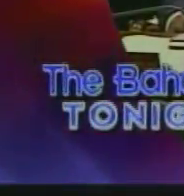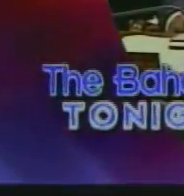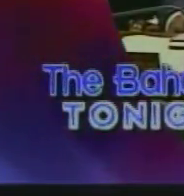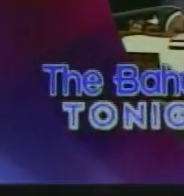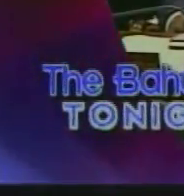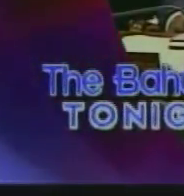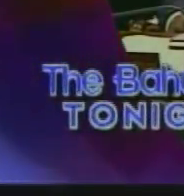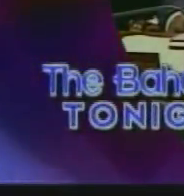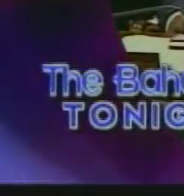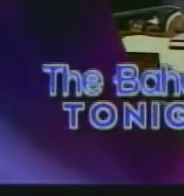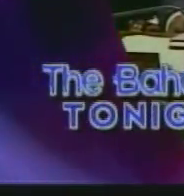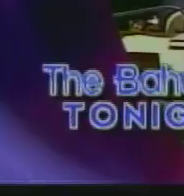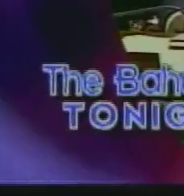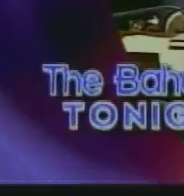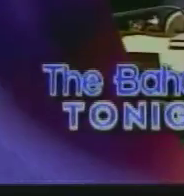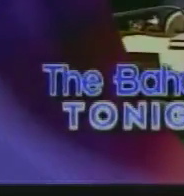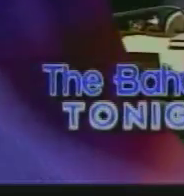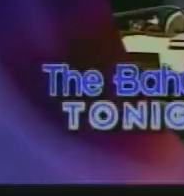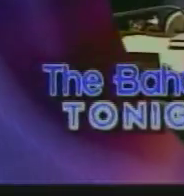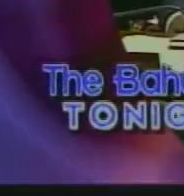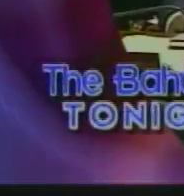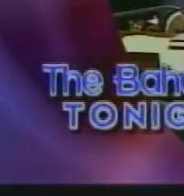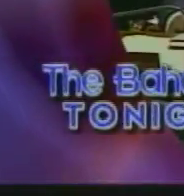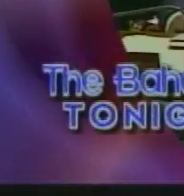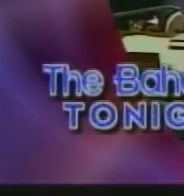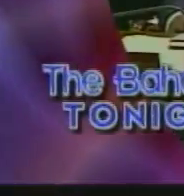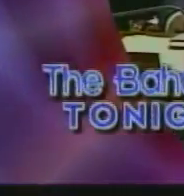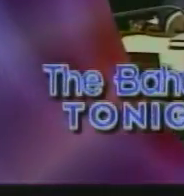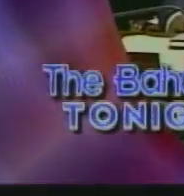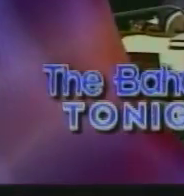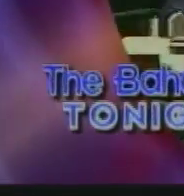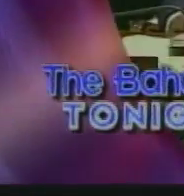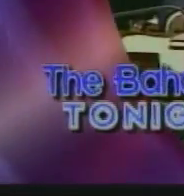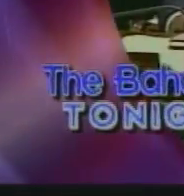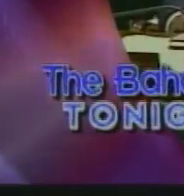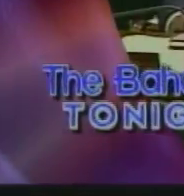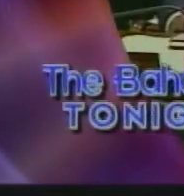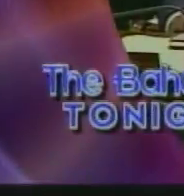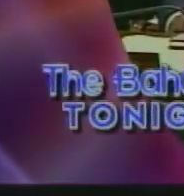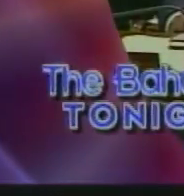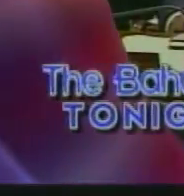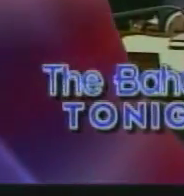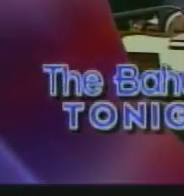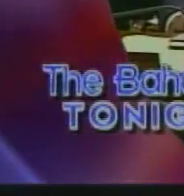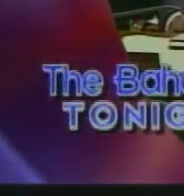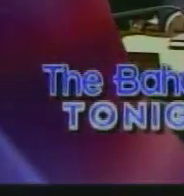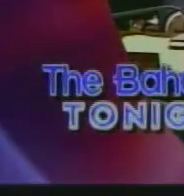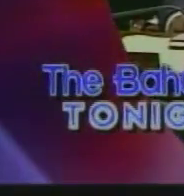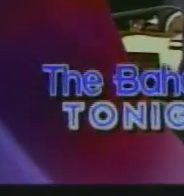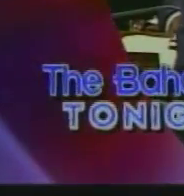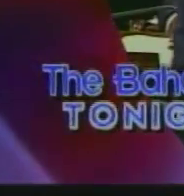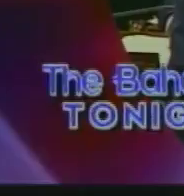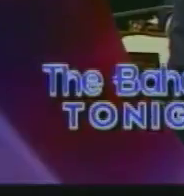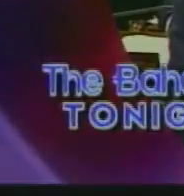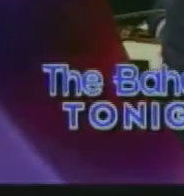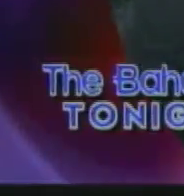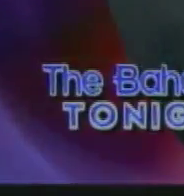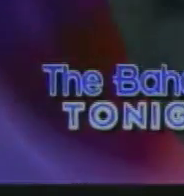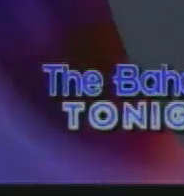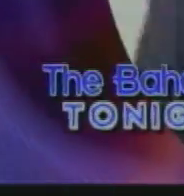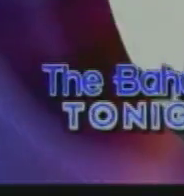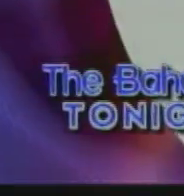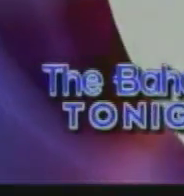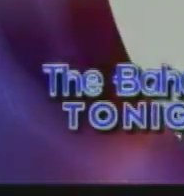there is every consideration being given to the plan. The country's budget passes through the House and now heads to the